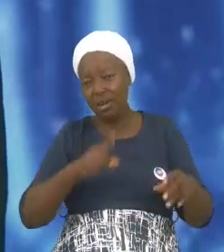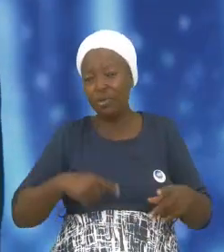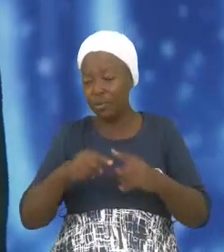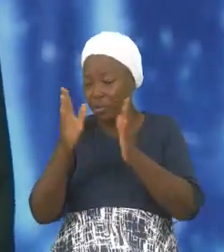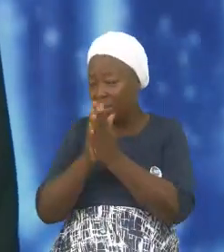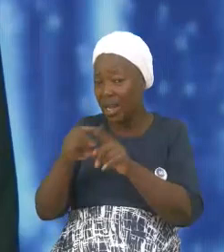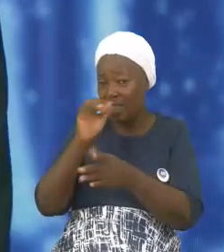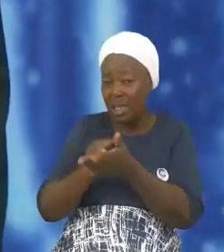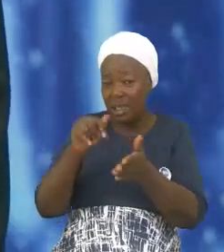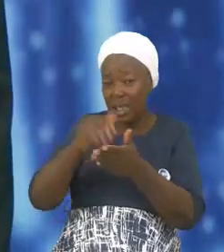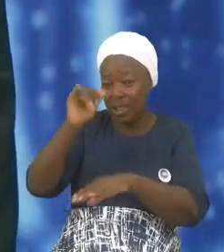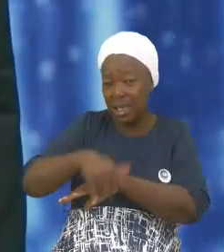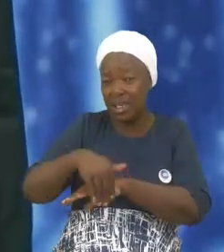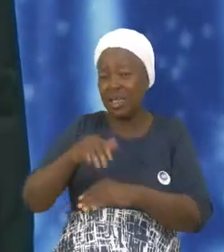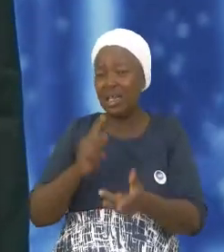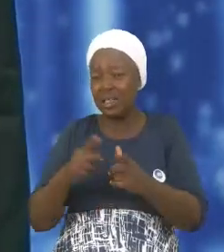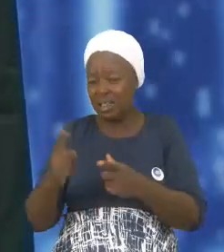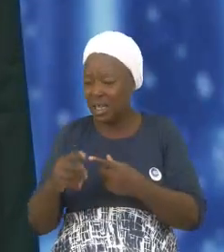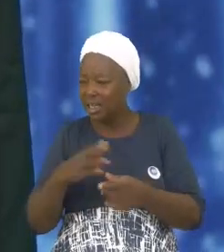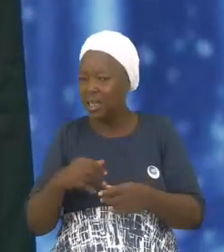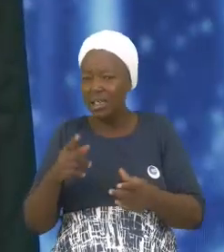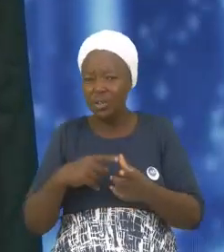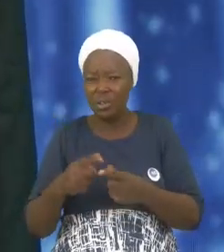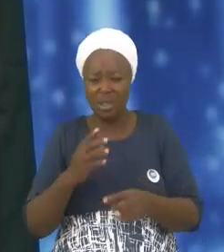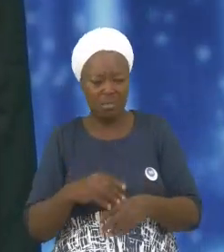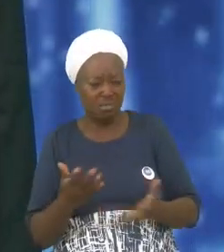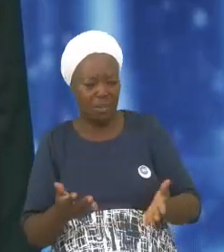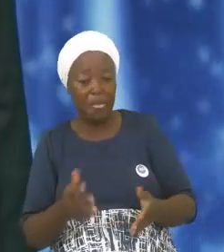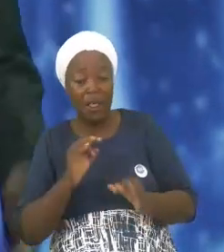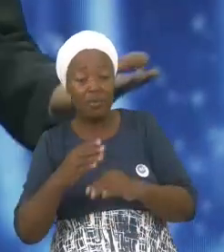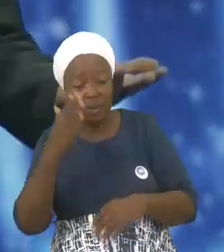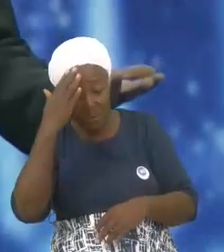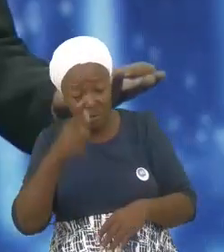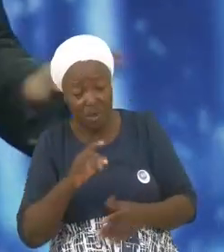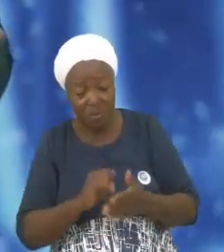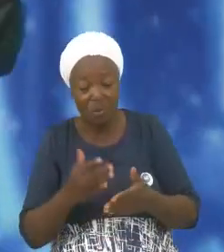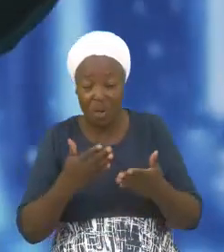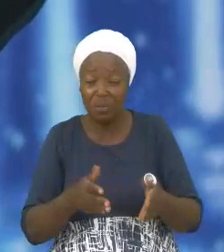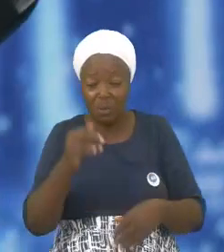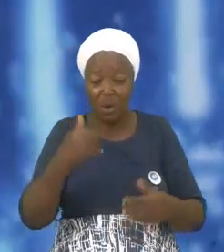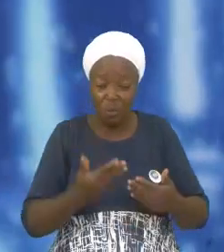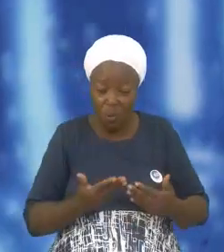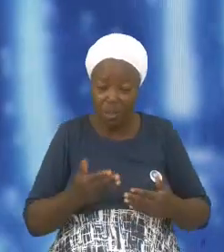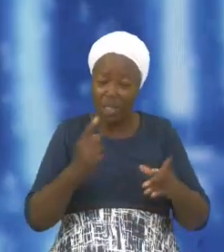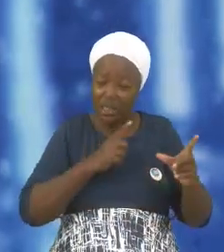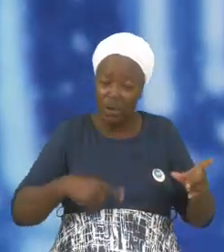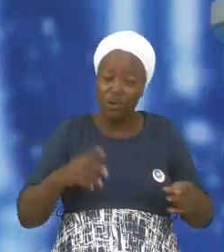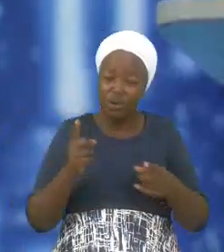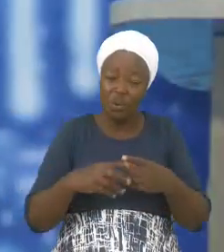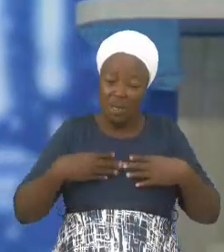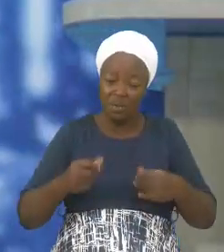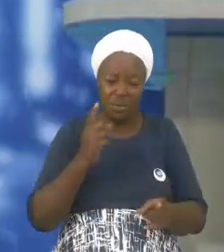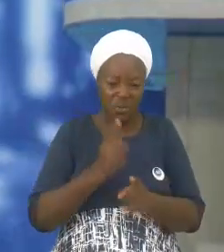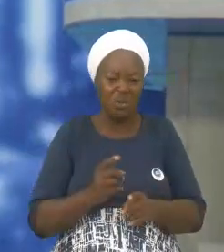did another person is as serious as mine, whose case is as terrible as mine. No, she was all by herself.